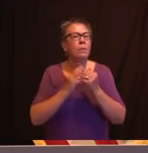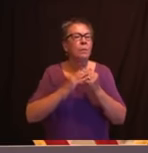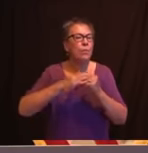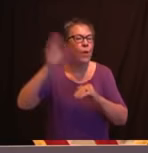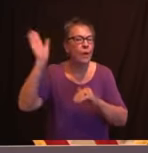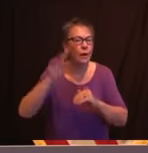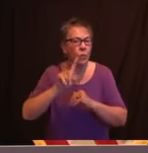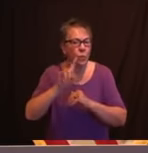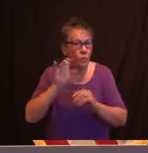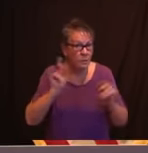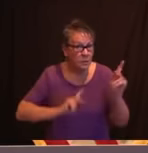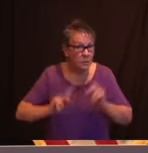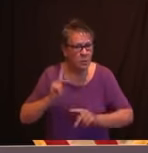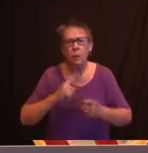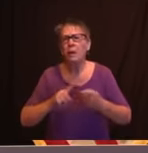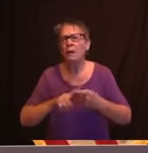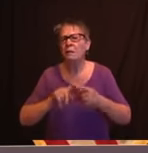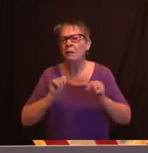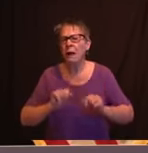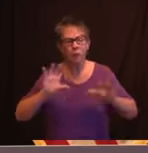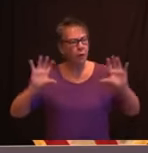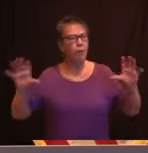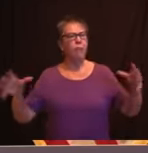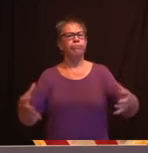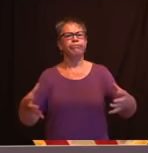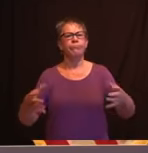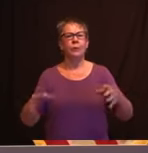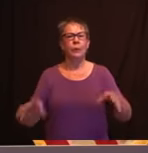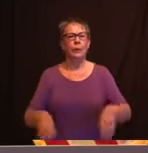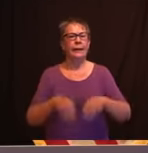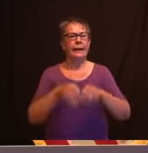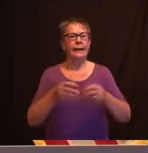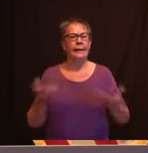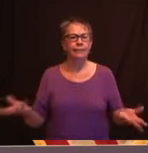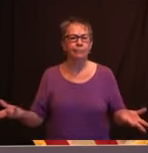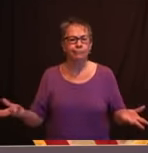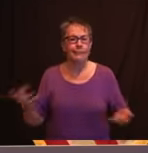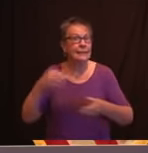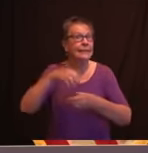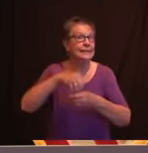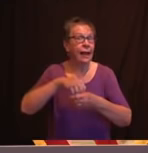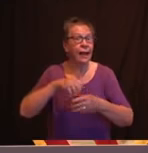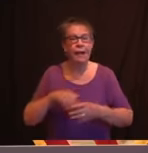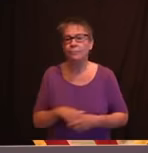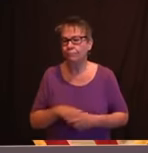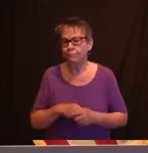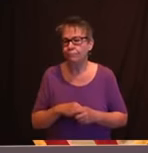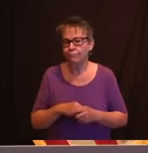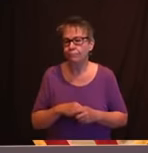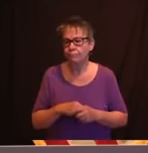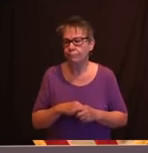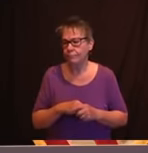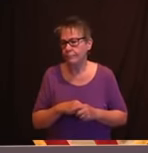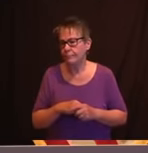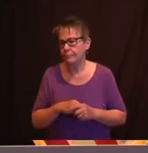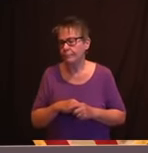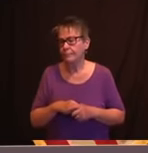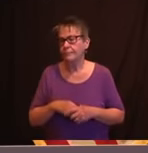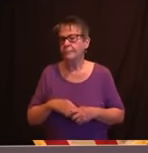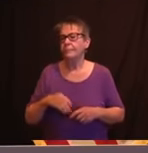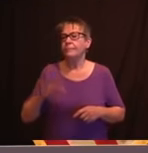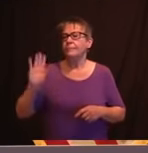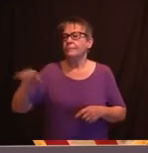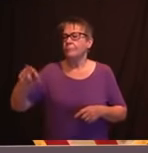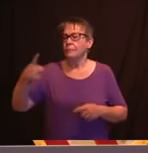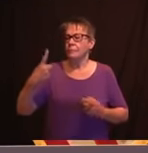I think, by the way, the report does speak to the fact that we've got to be able to get safeguards in place sooner than later to allow loved ones and